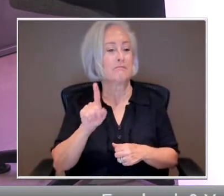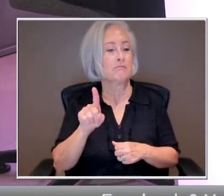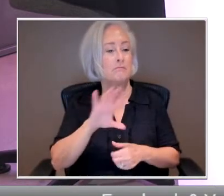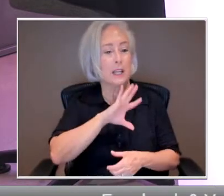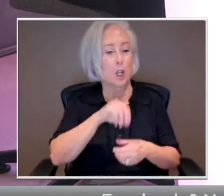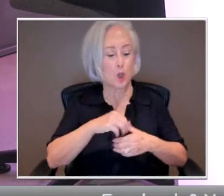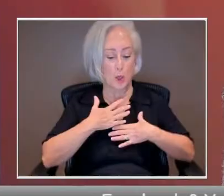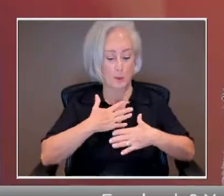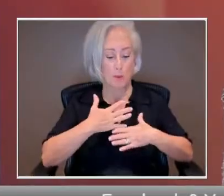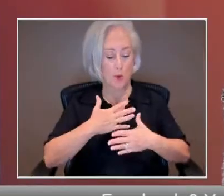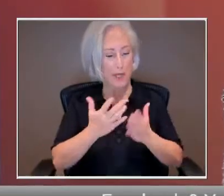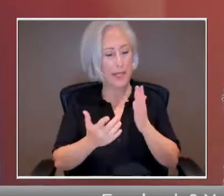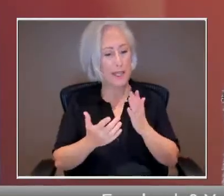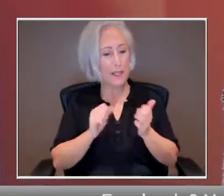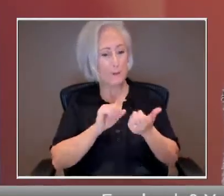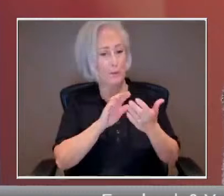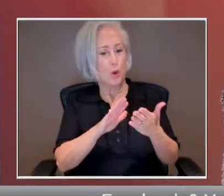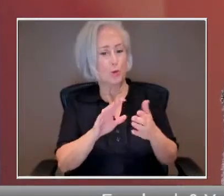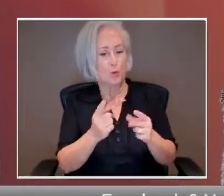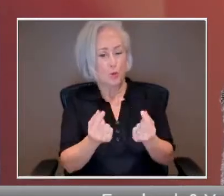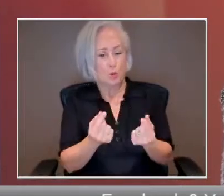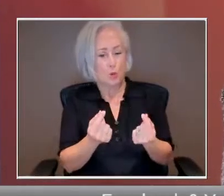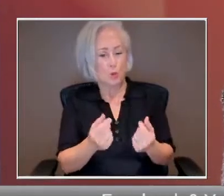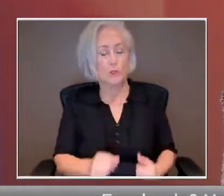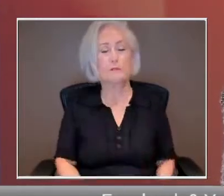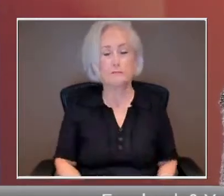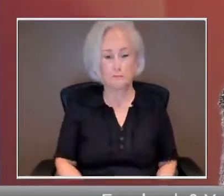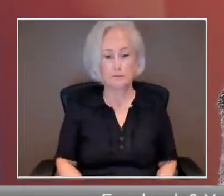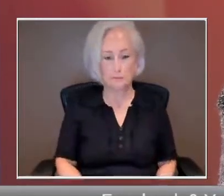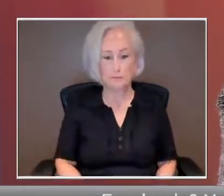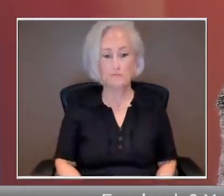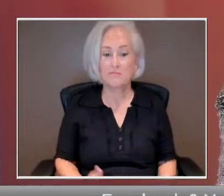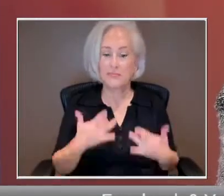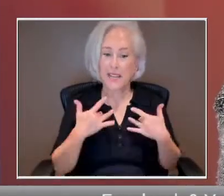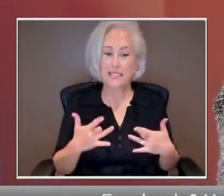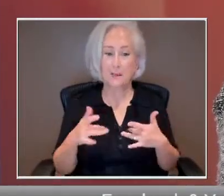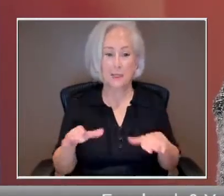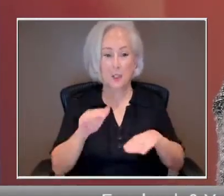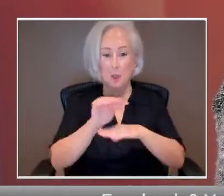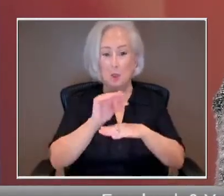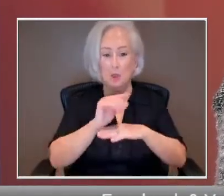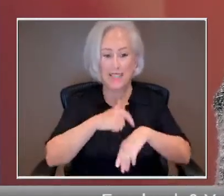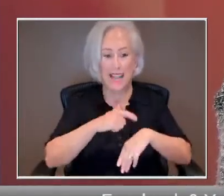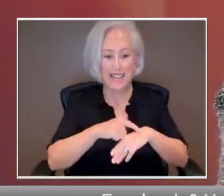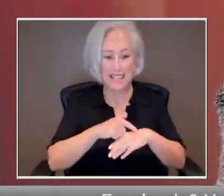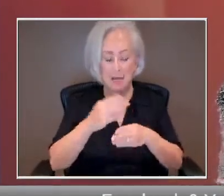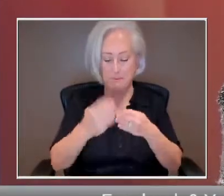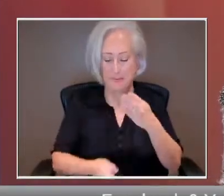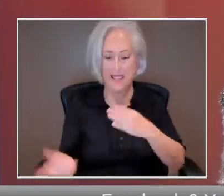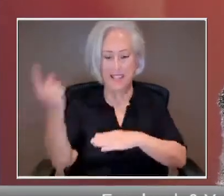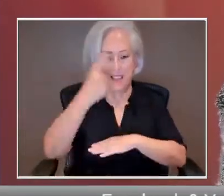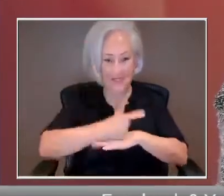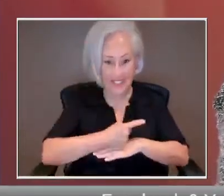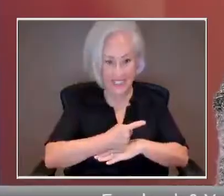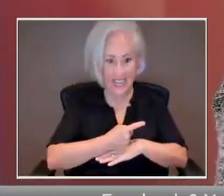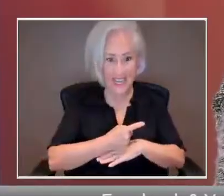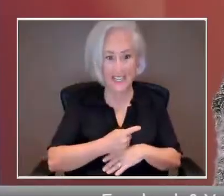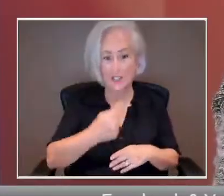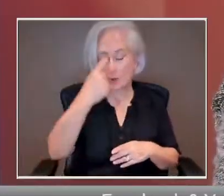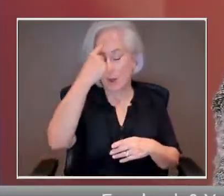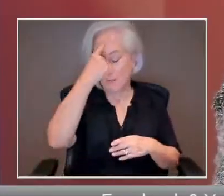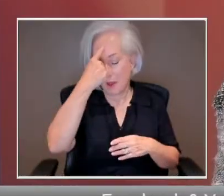techniques? I do a lot of those usually at nighttime, like at the end of the day, so that just my mind and body are able